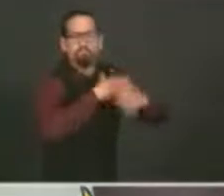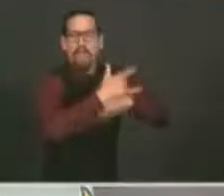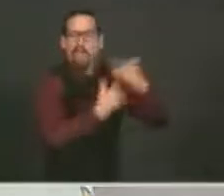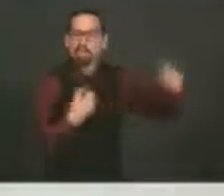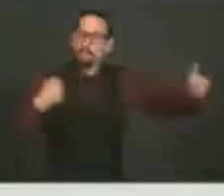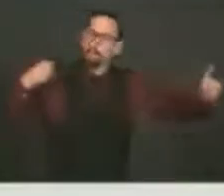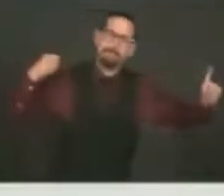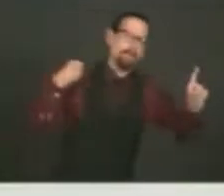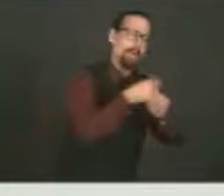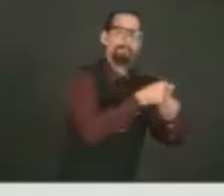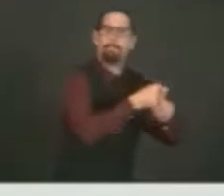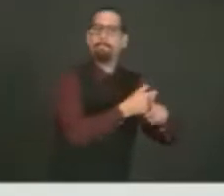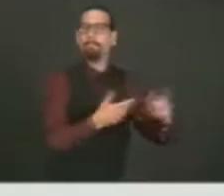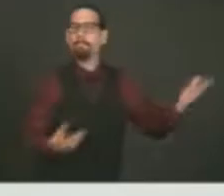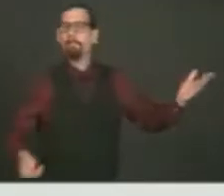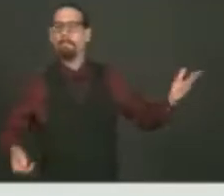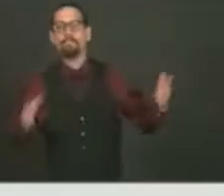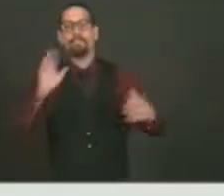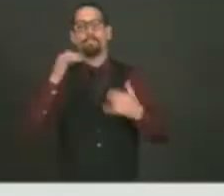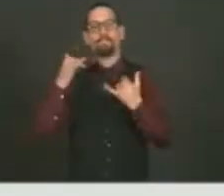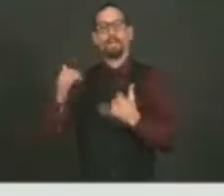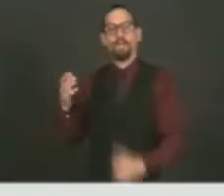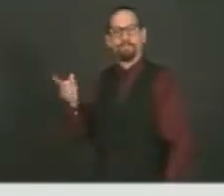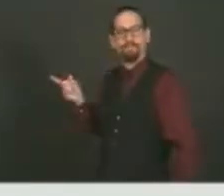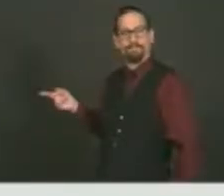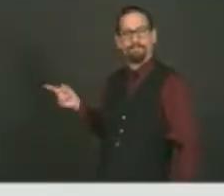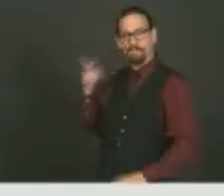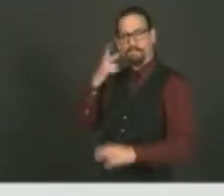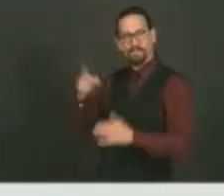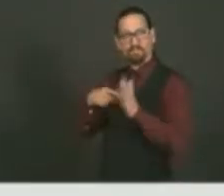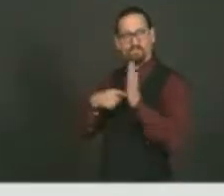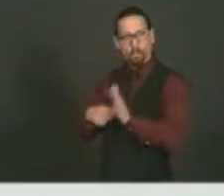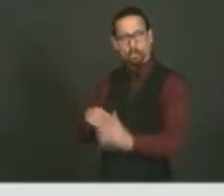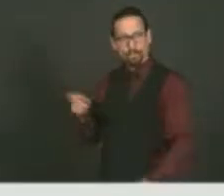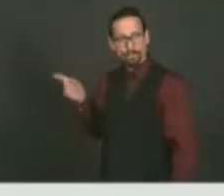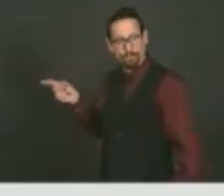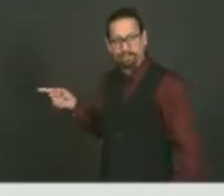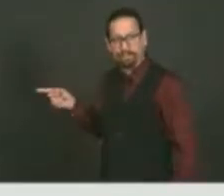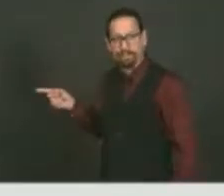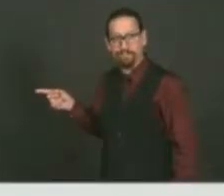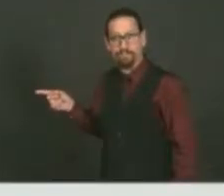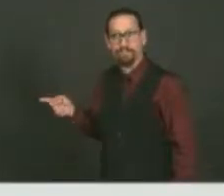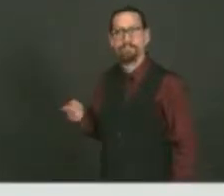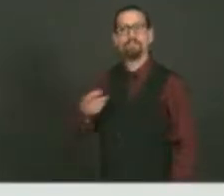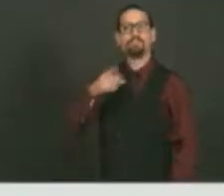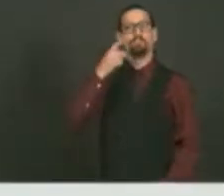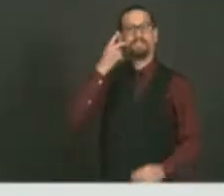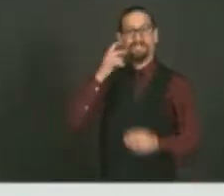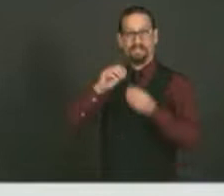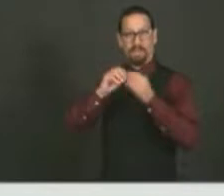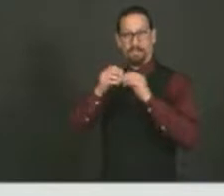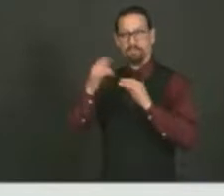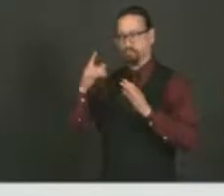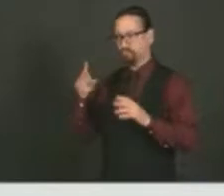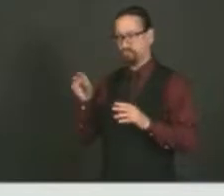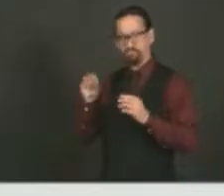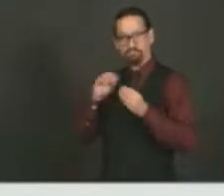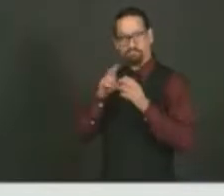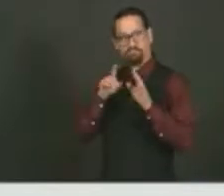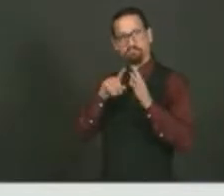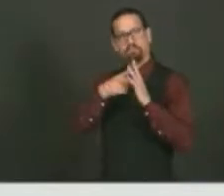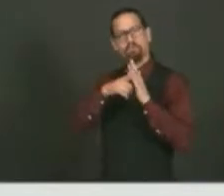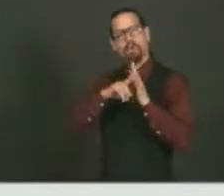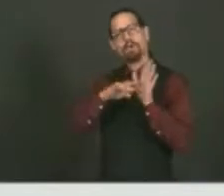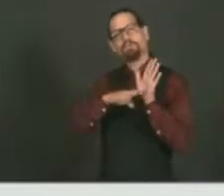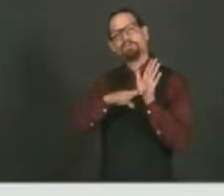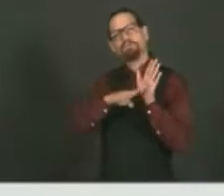please put the Wisconsin slide up. The point of this slide is when things get off the rails, they can go